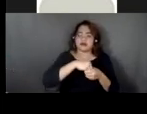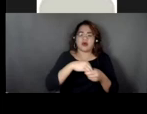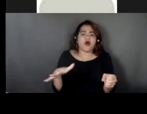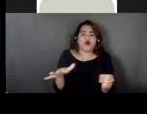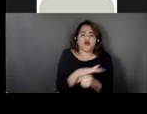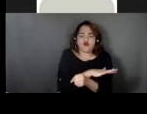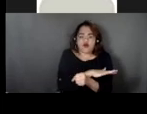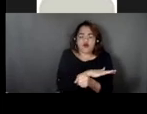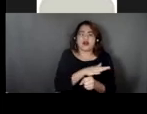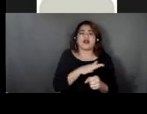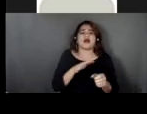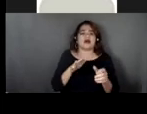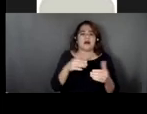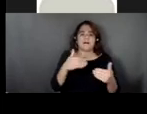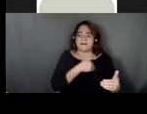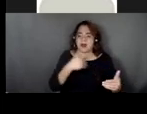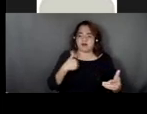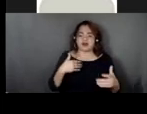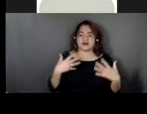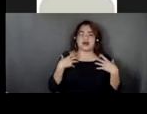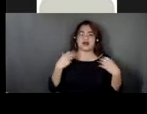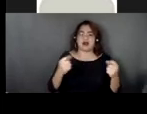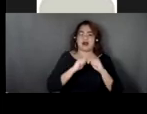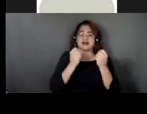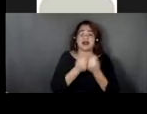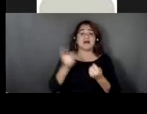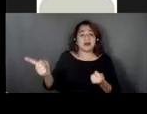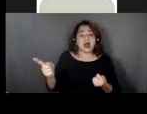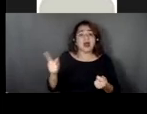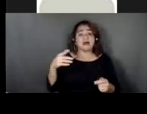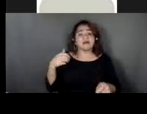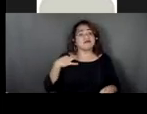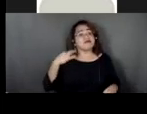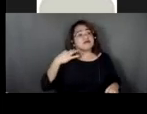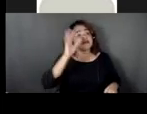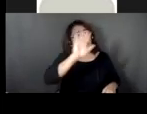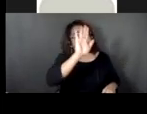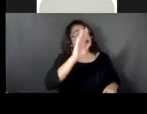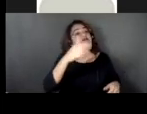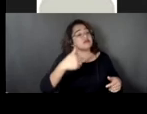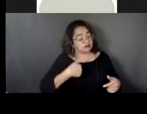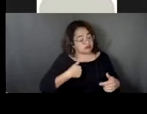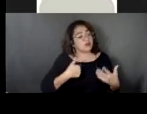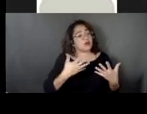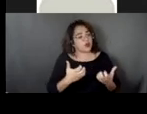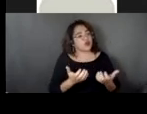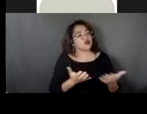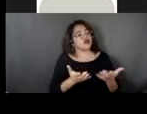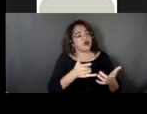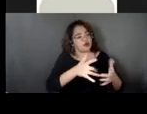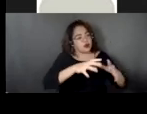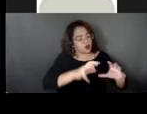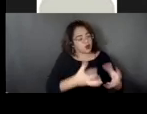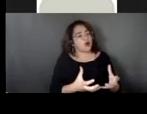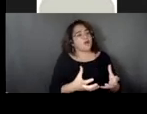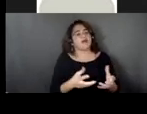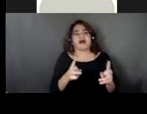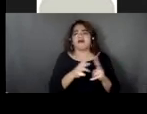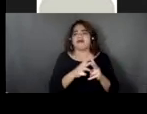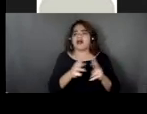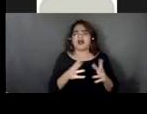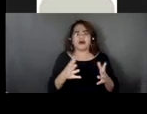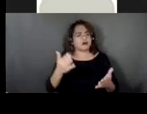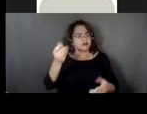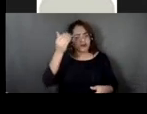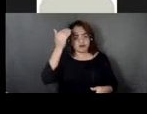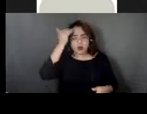expressed a specific interest in caring for this population, have gone through their own training and making sure they're doing it sensitively, and are very engaged in the